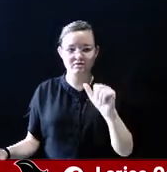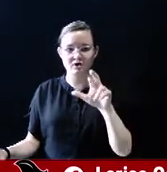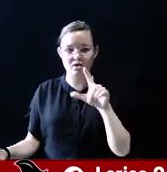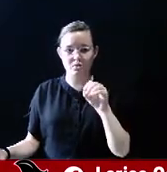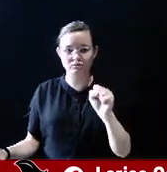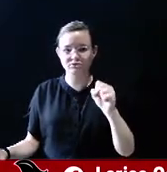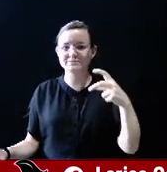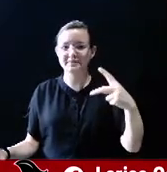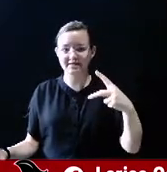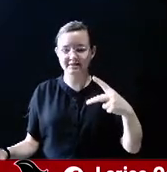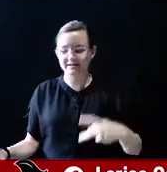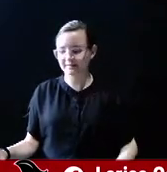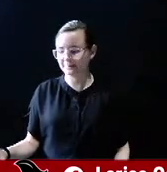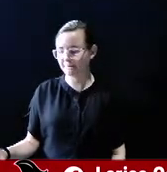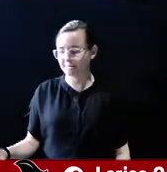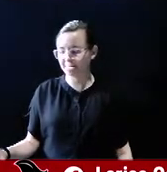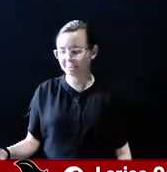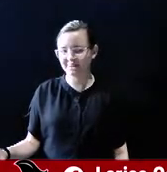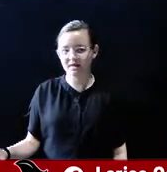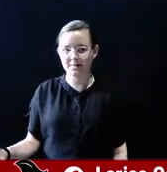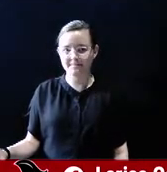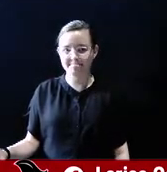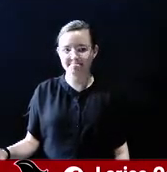Carlos Rodrigo Pereira.